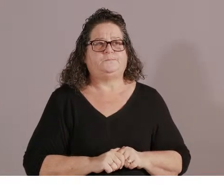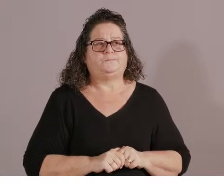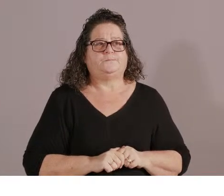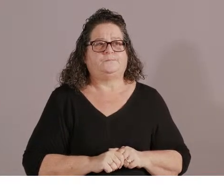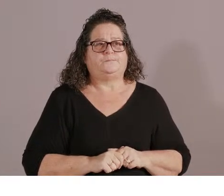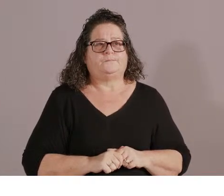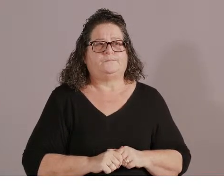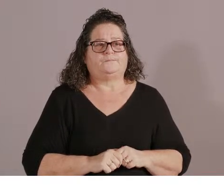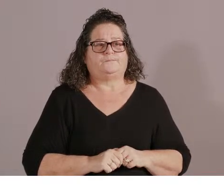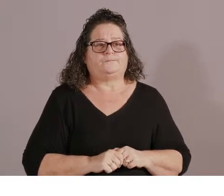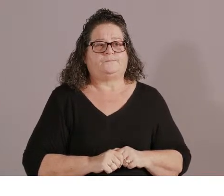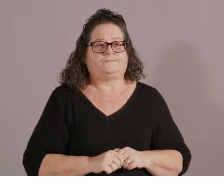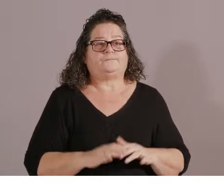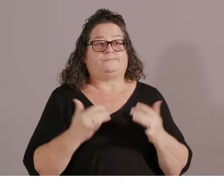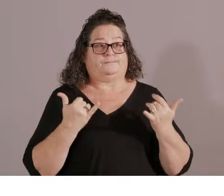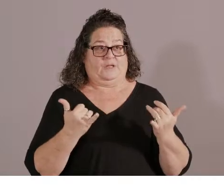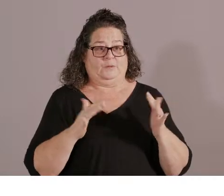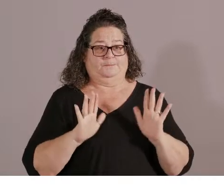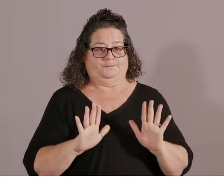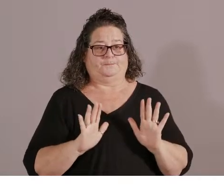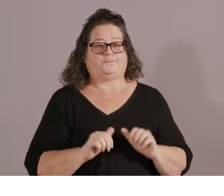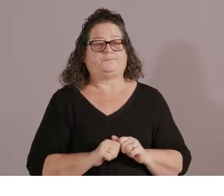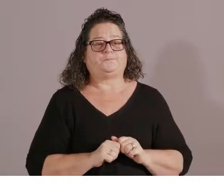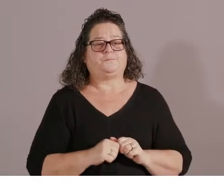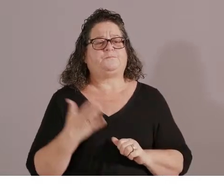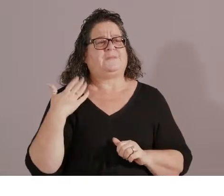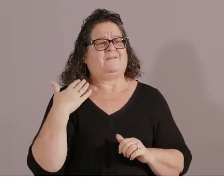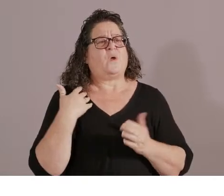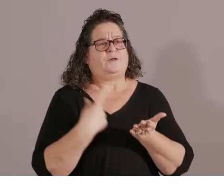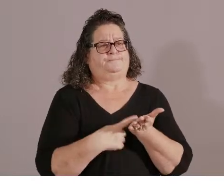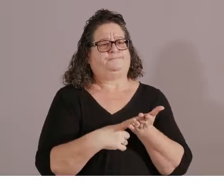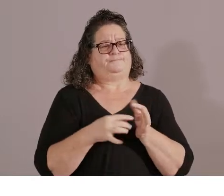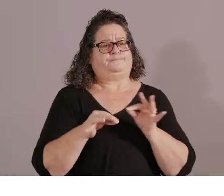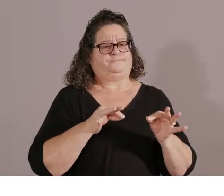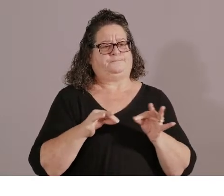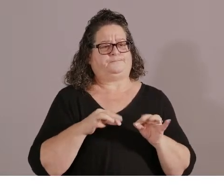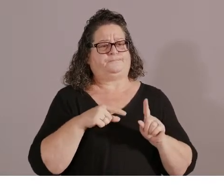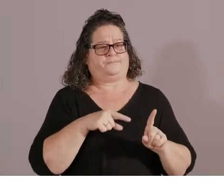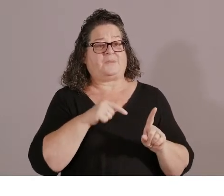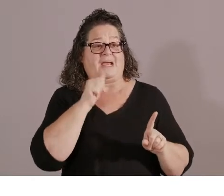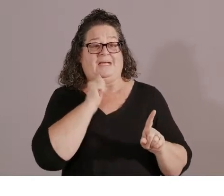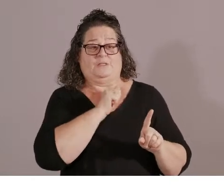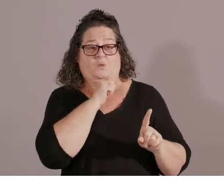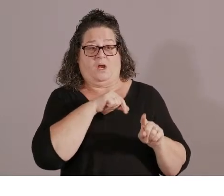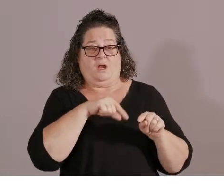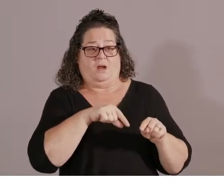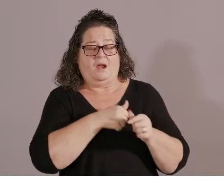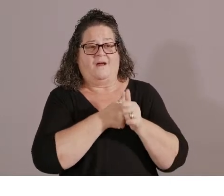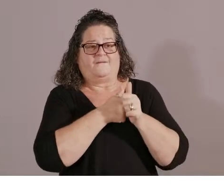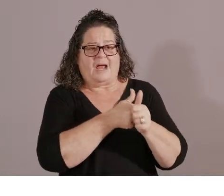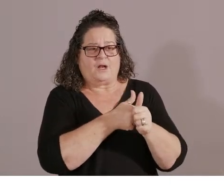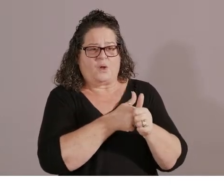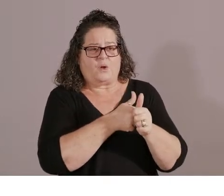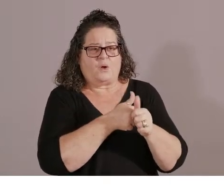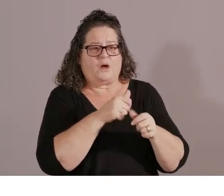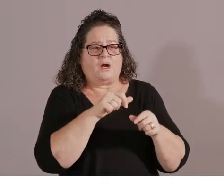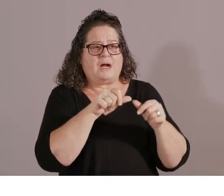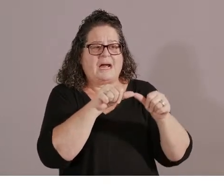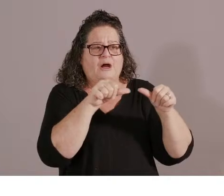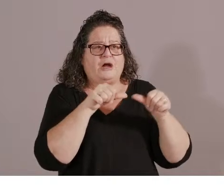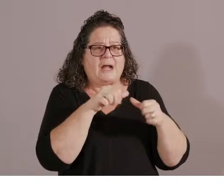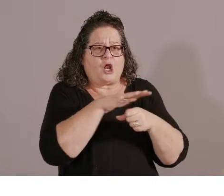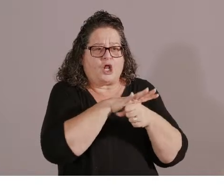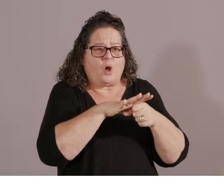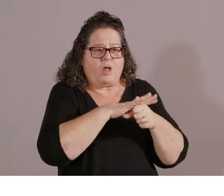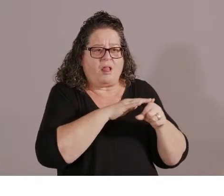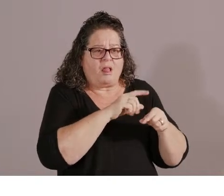Okay. We've gone over this before, but Arizona currently follows a local allocator model. So the federal government provides ADHS